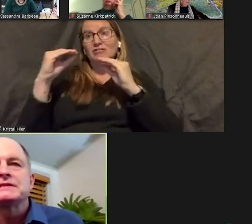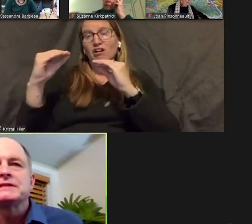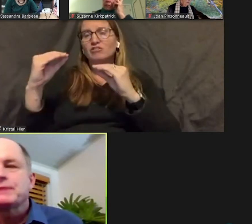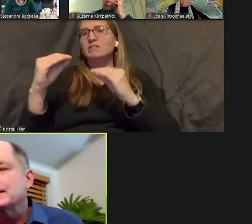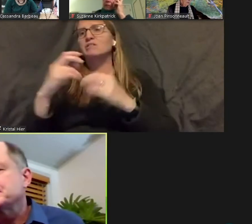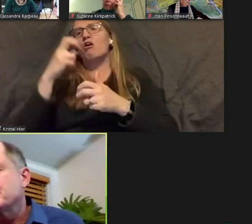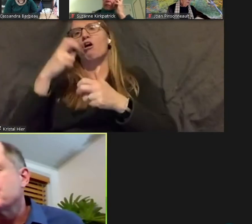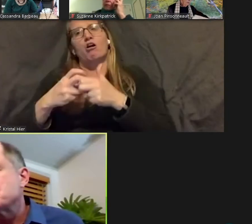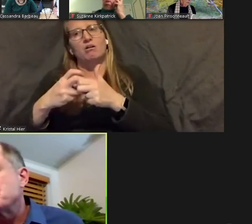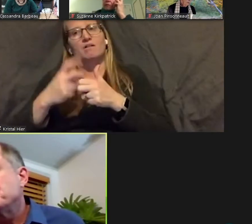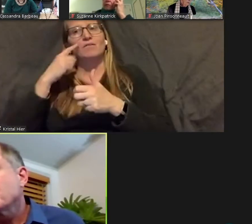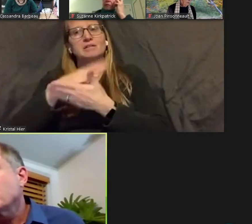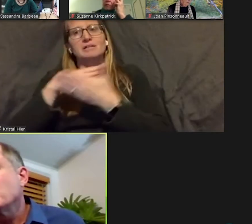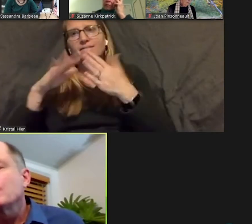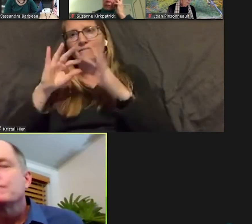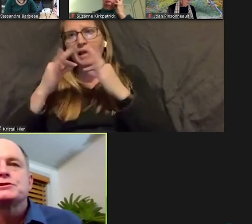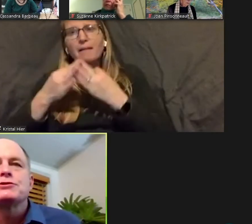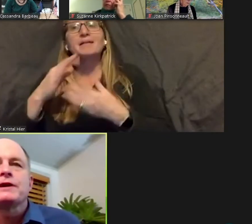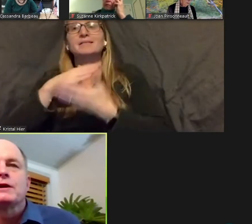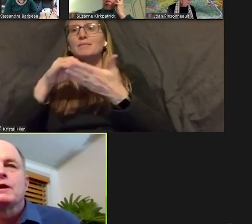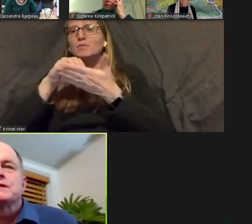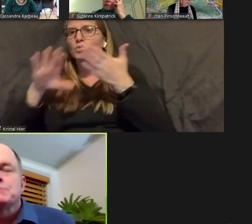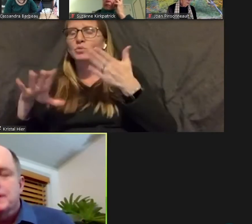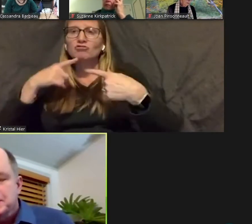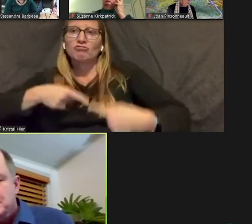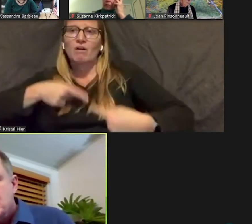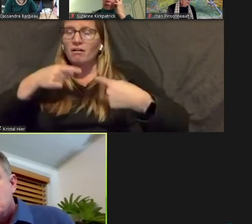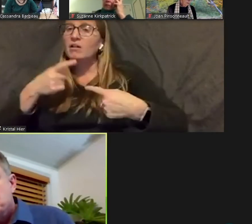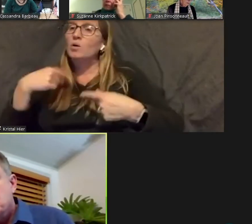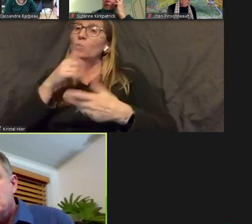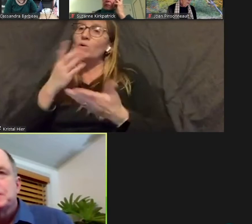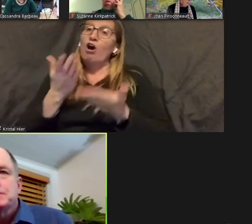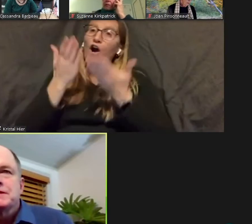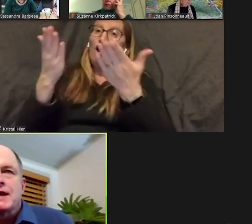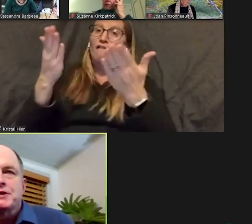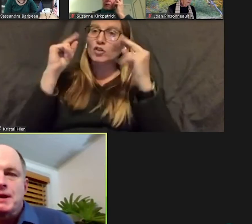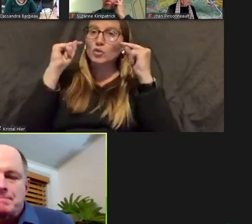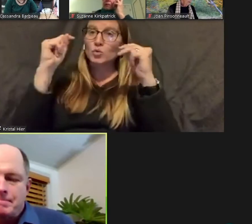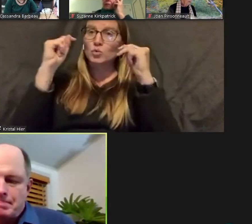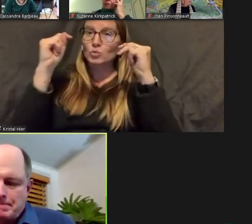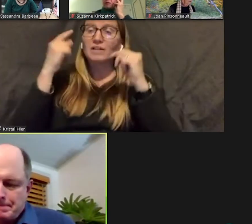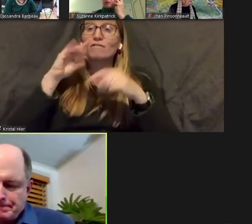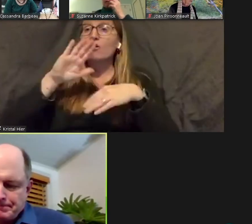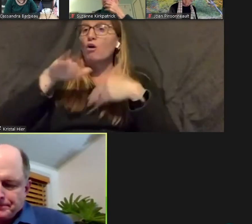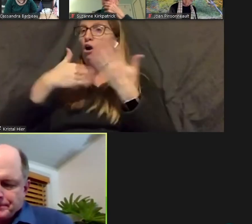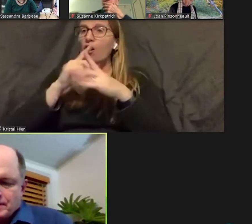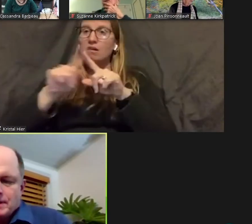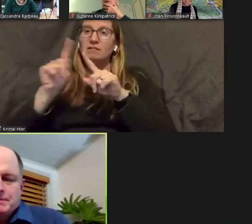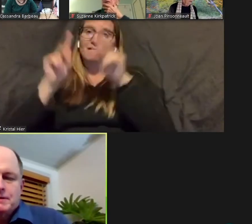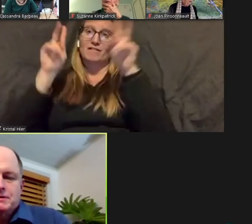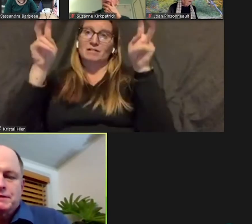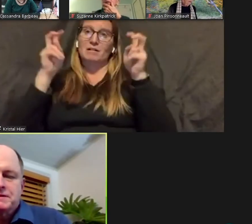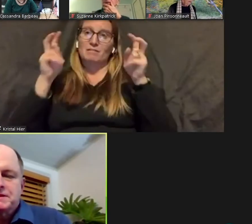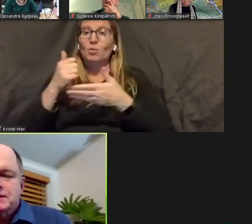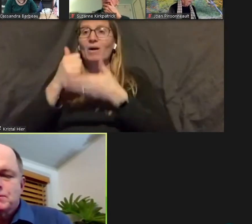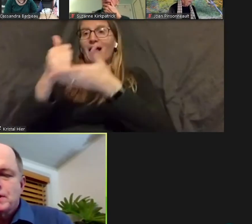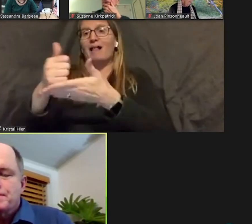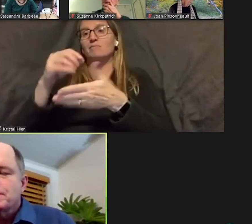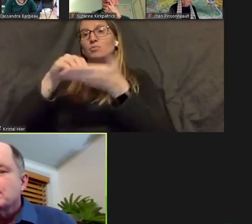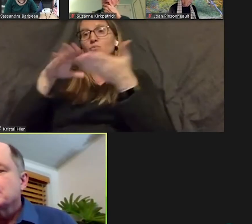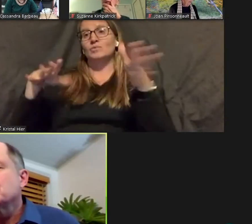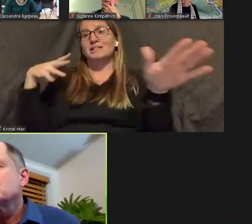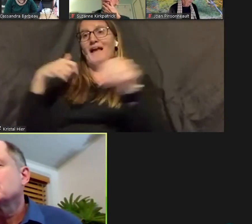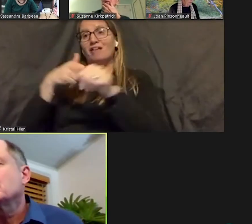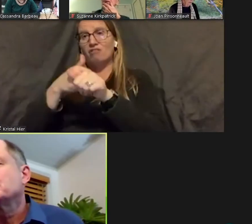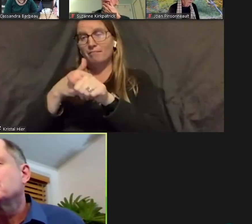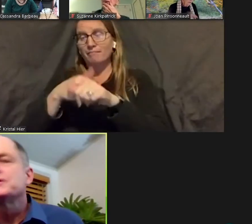on families this past year, and we offer tutoring in all subjects to help students catch up. Other services that